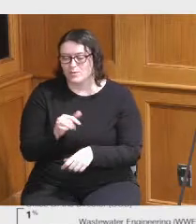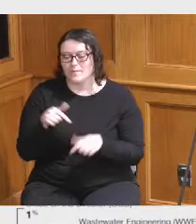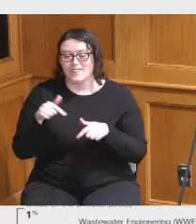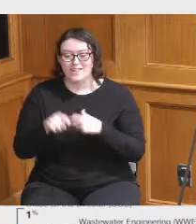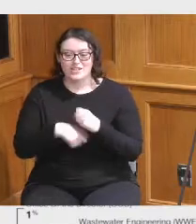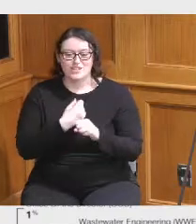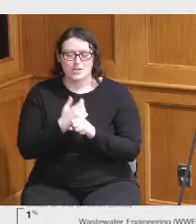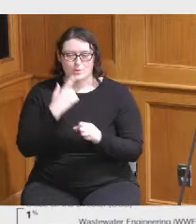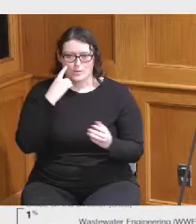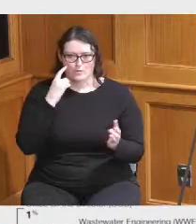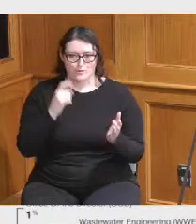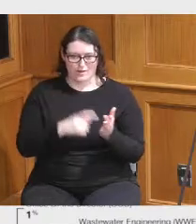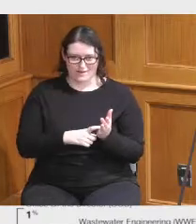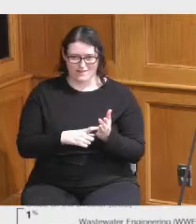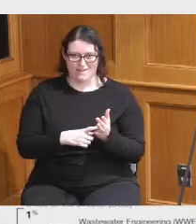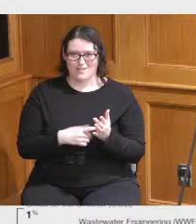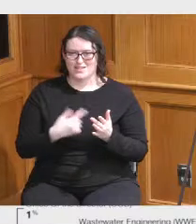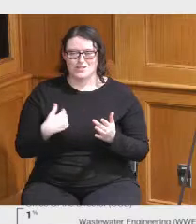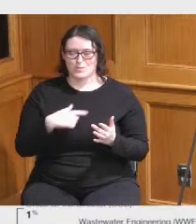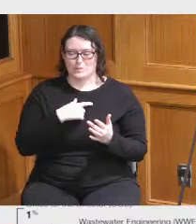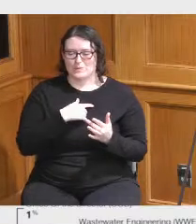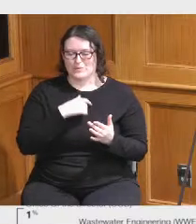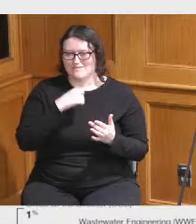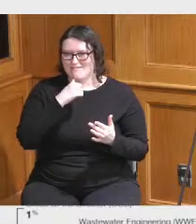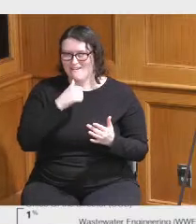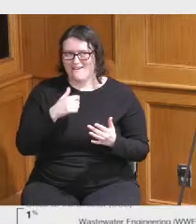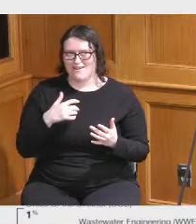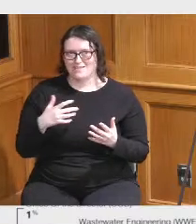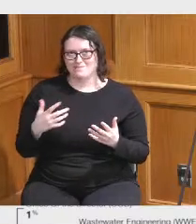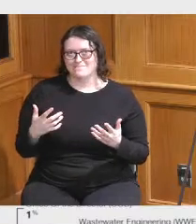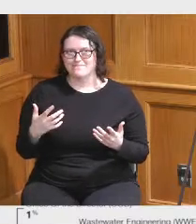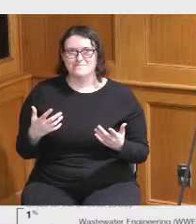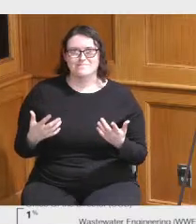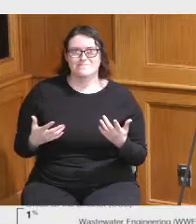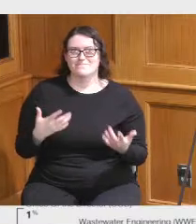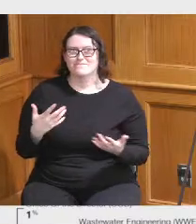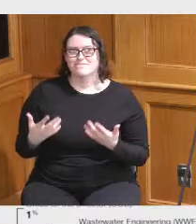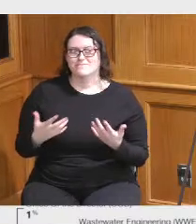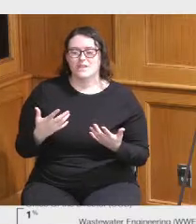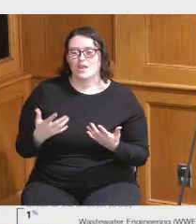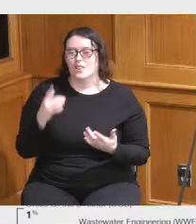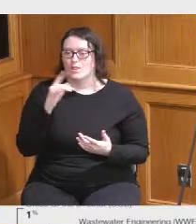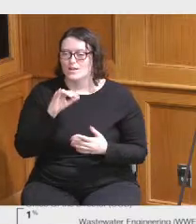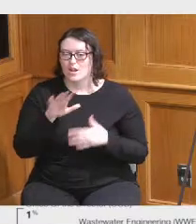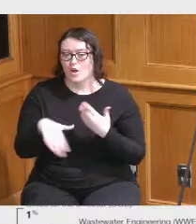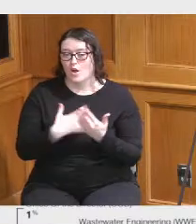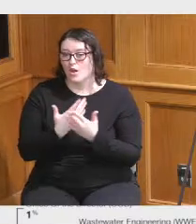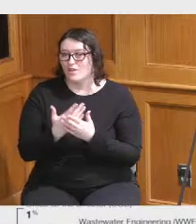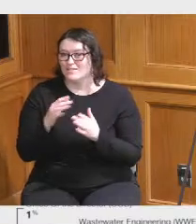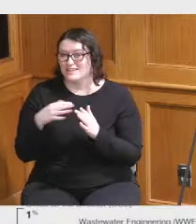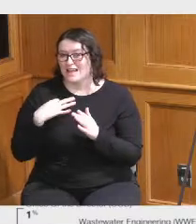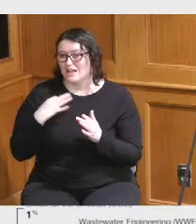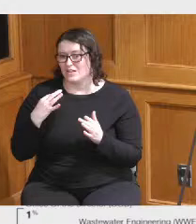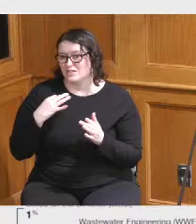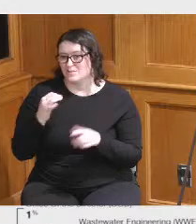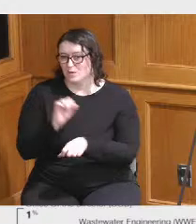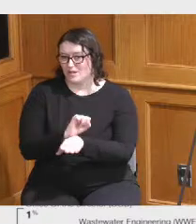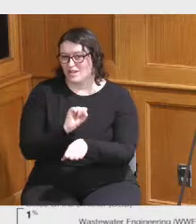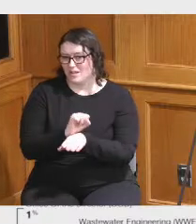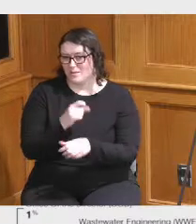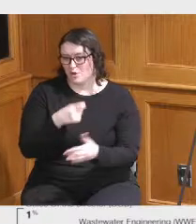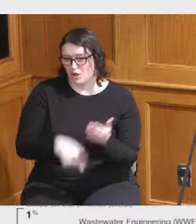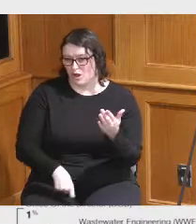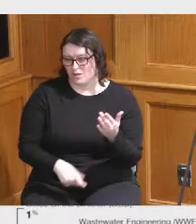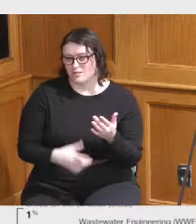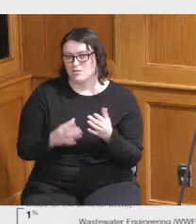is recognize that we weren't capturing all of the eligible capital labor costs. And by moving